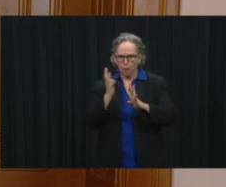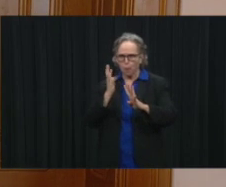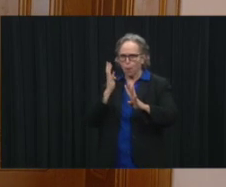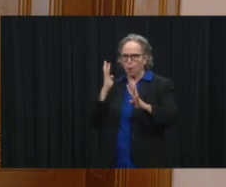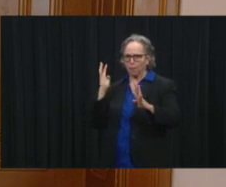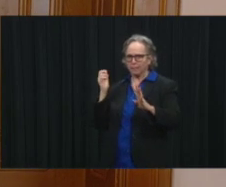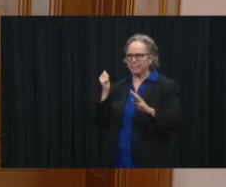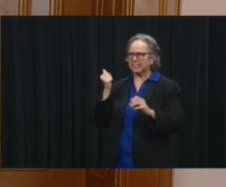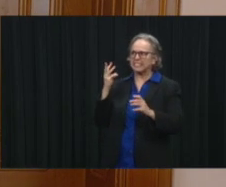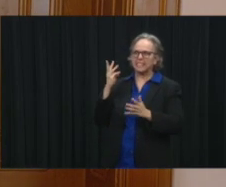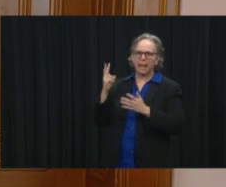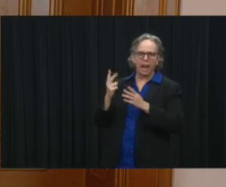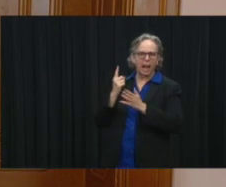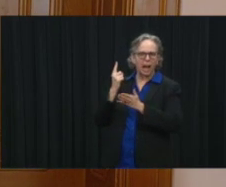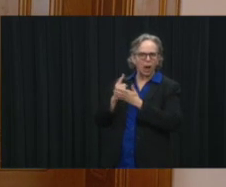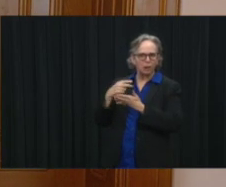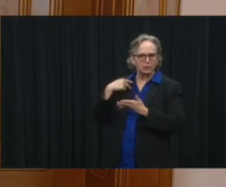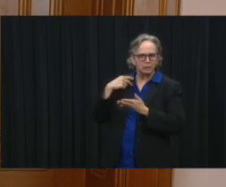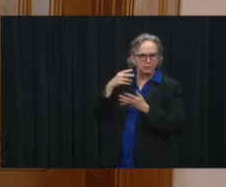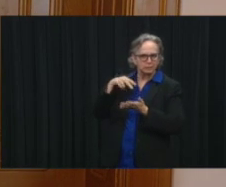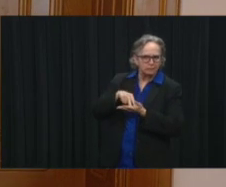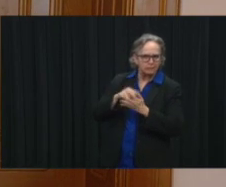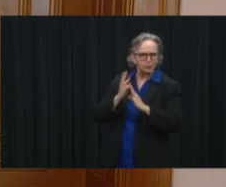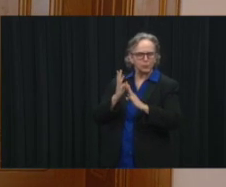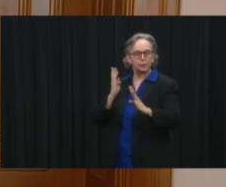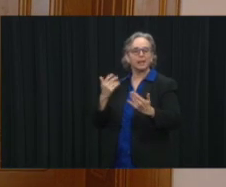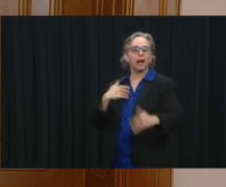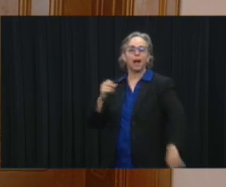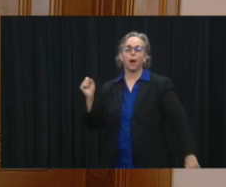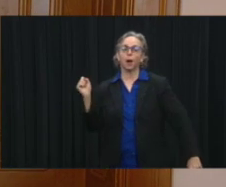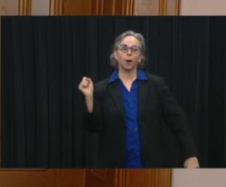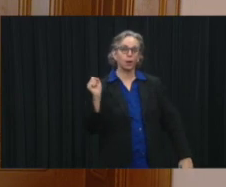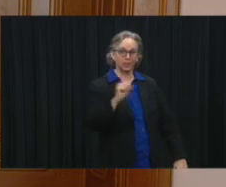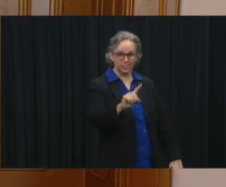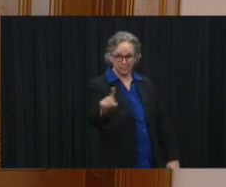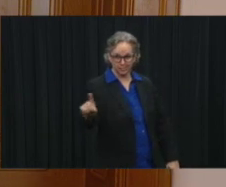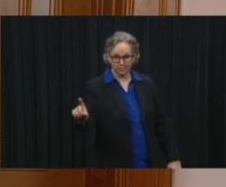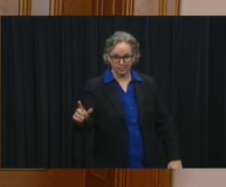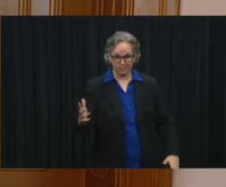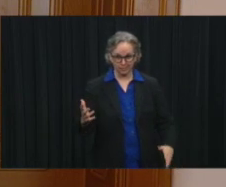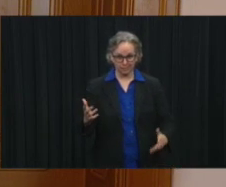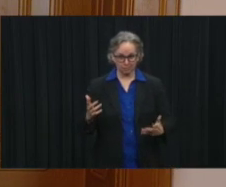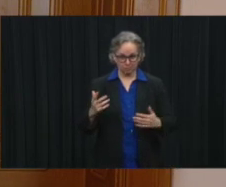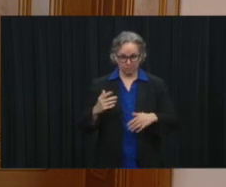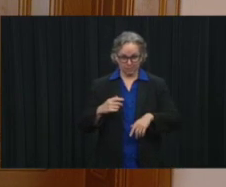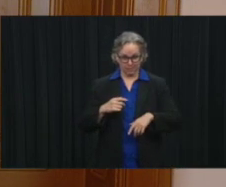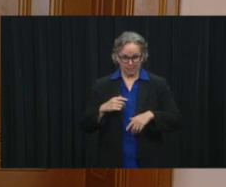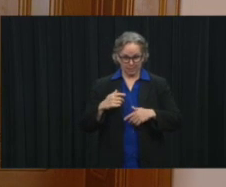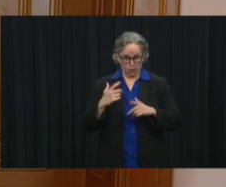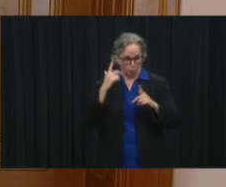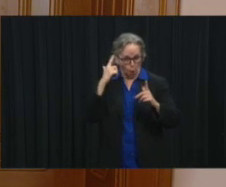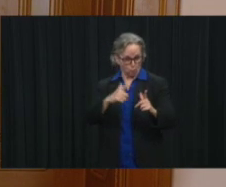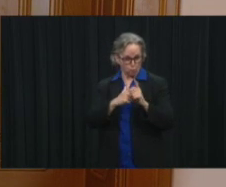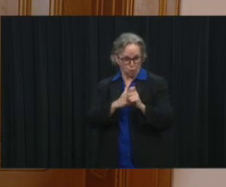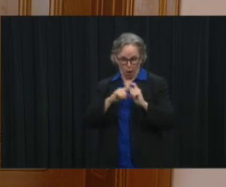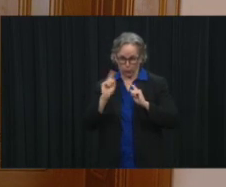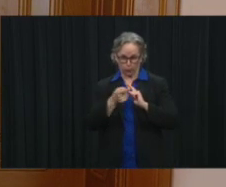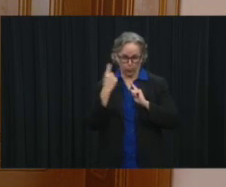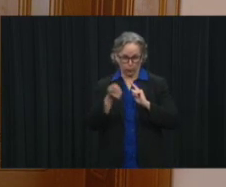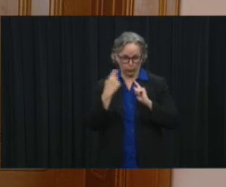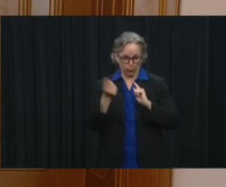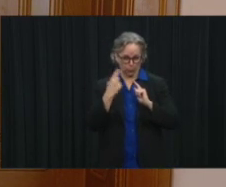trivia. The running time, the complete running time for that World Series, all 4